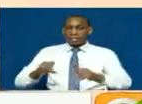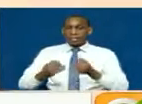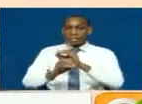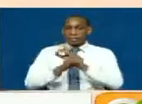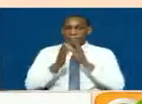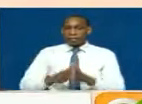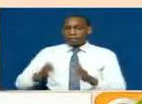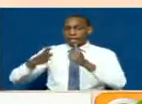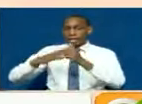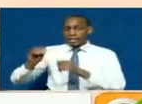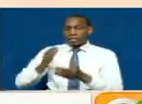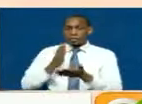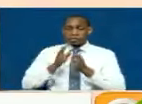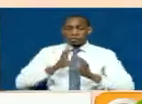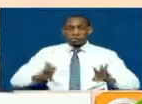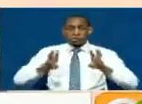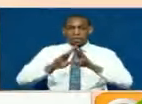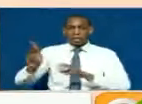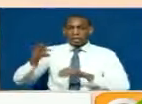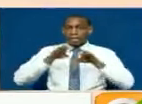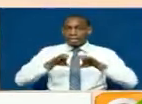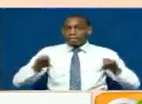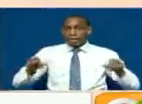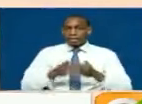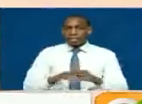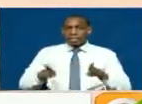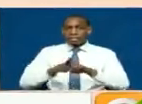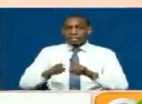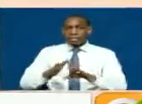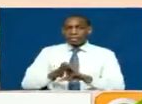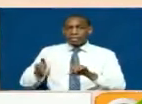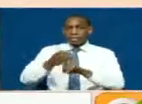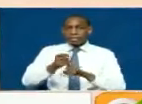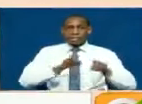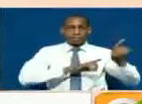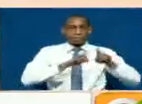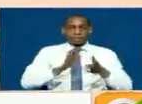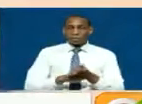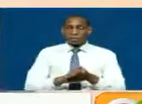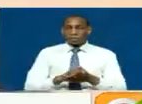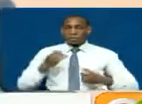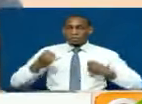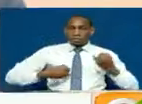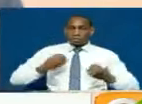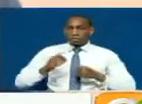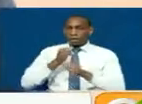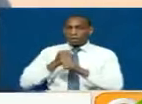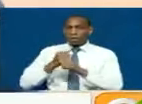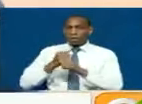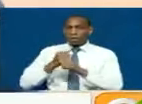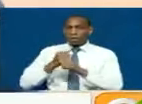Defender 90 is suitable for the Kenyan market and meets the travel, leisure, and work duty needs of Kenyans across the